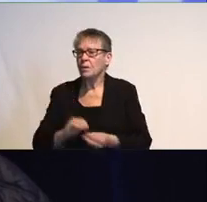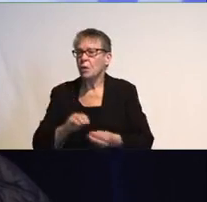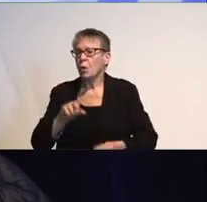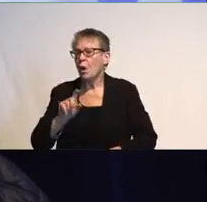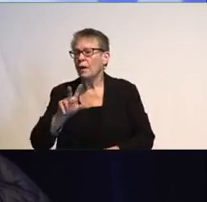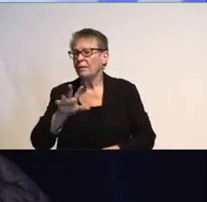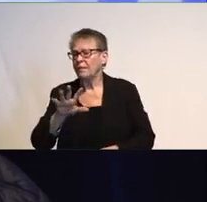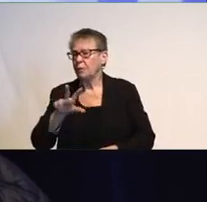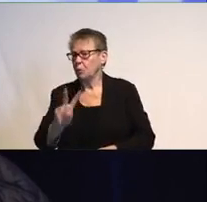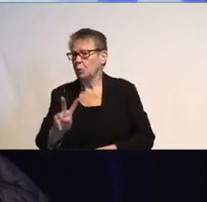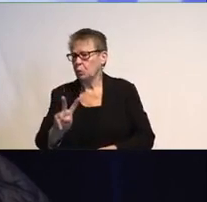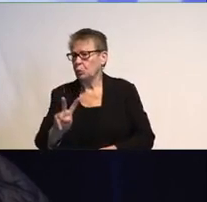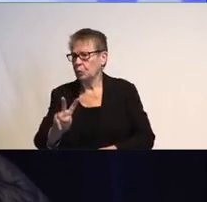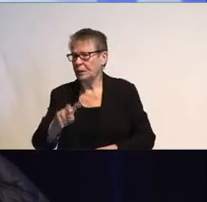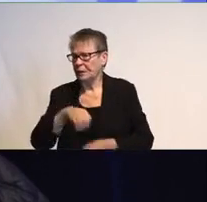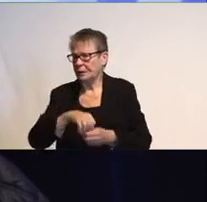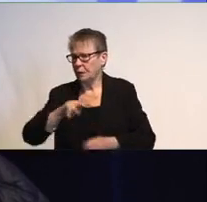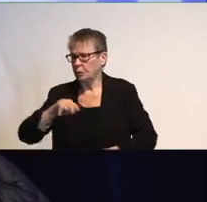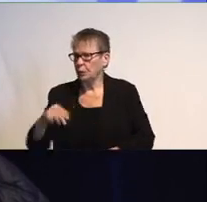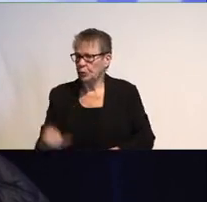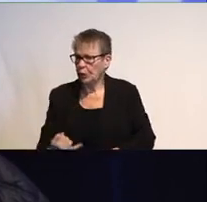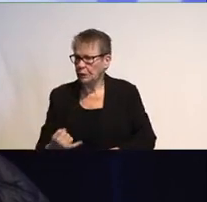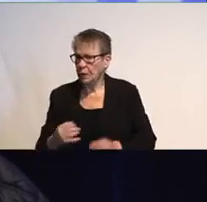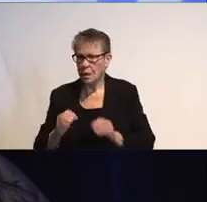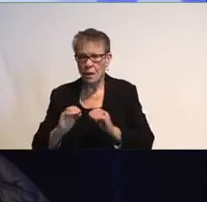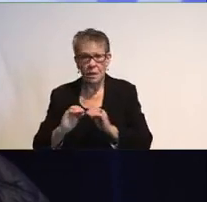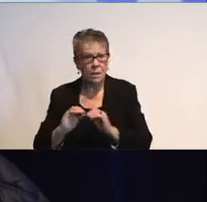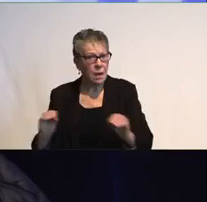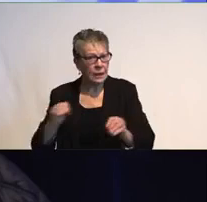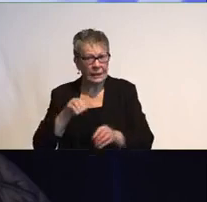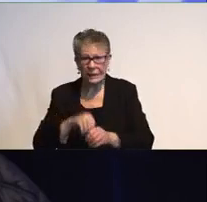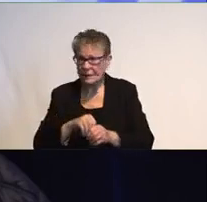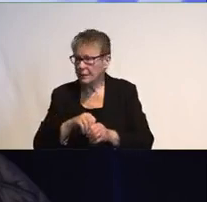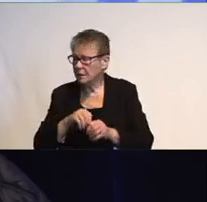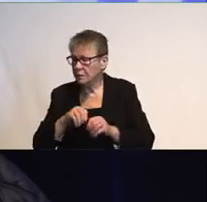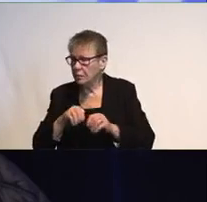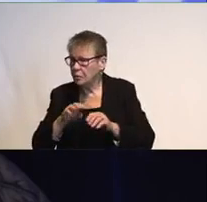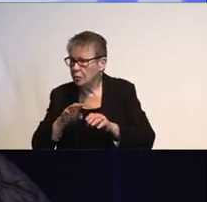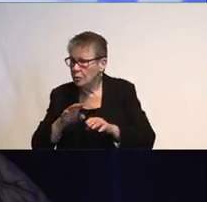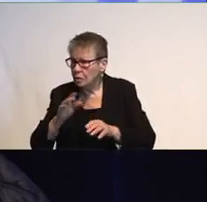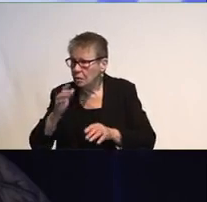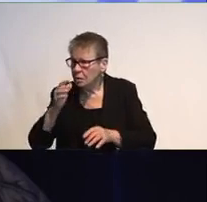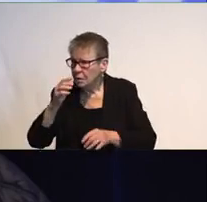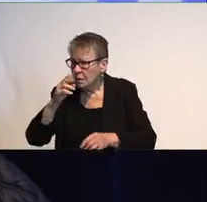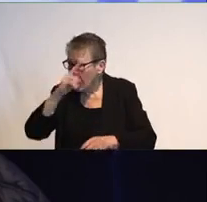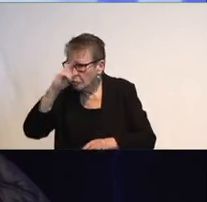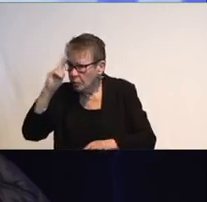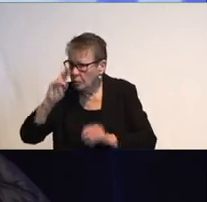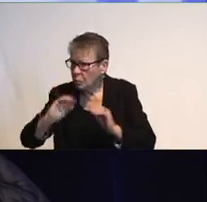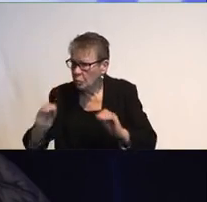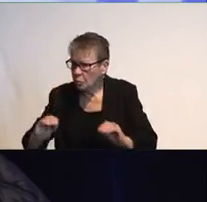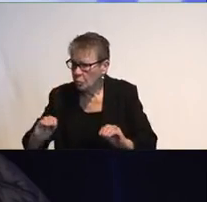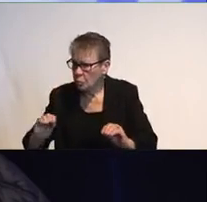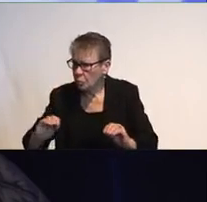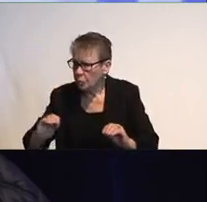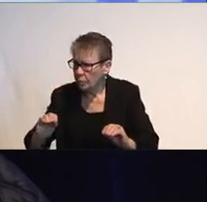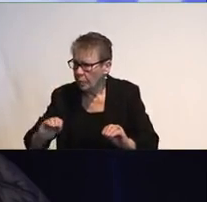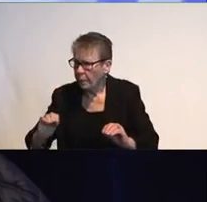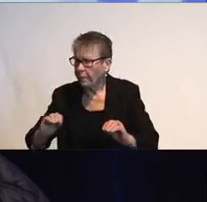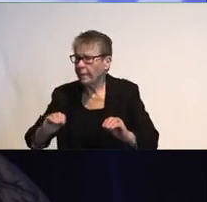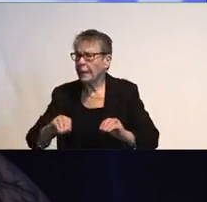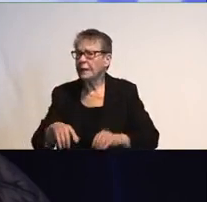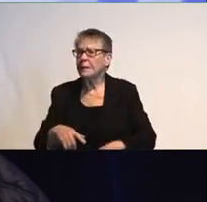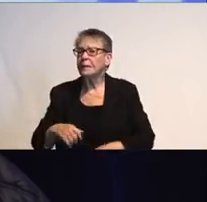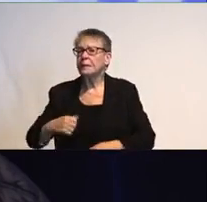the state, and none of the children are hospitalized at this time. At the state veterans homes, since our last briefing, there have been 2 new